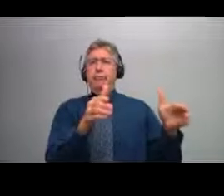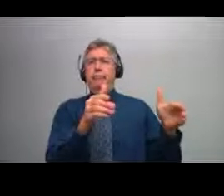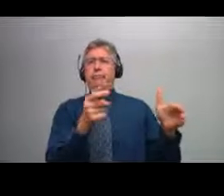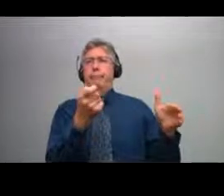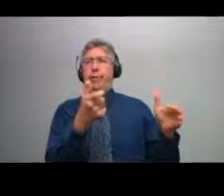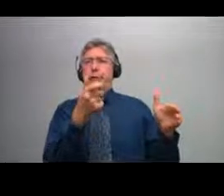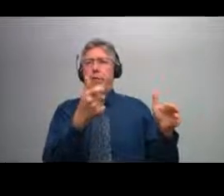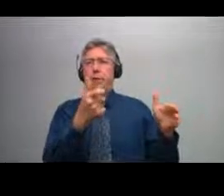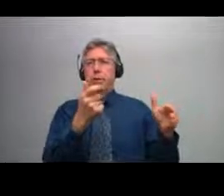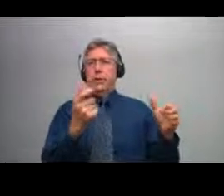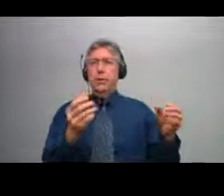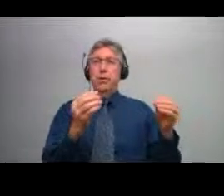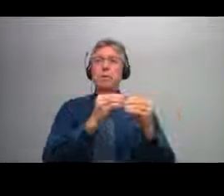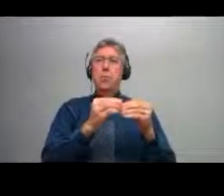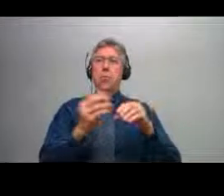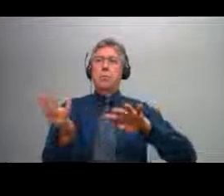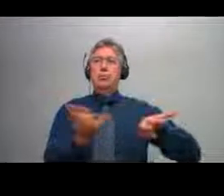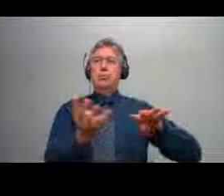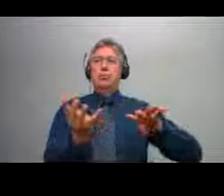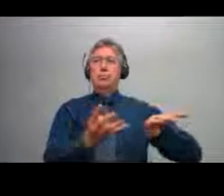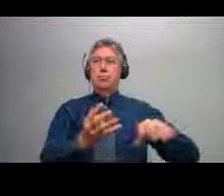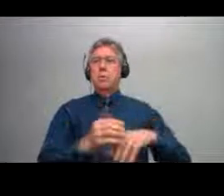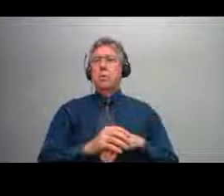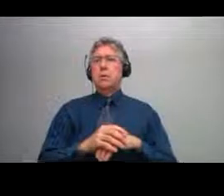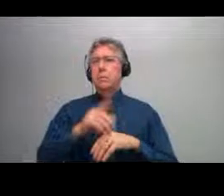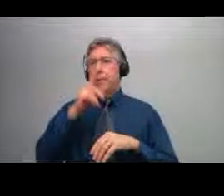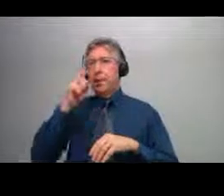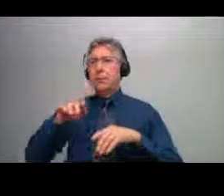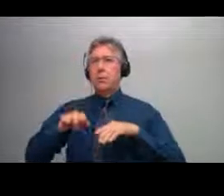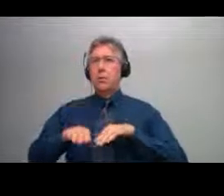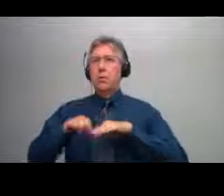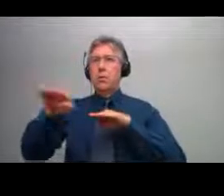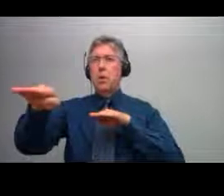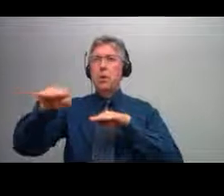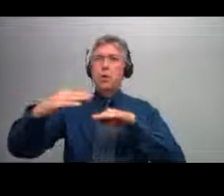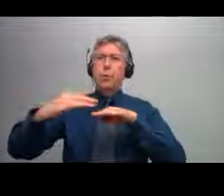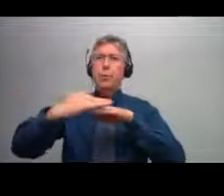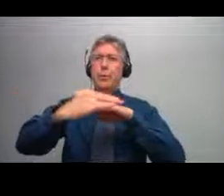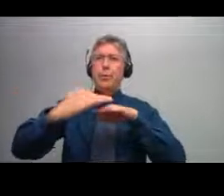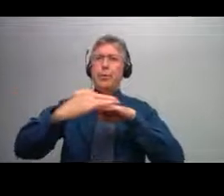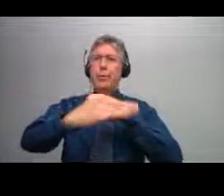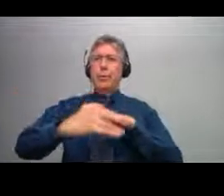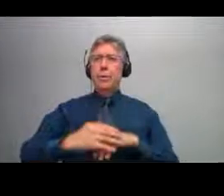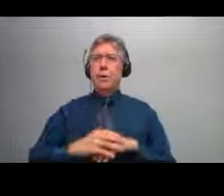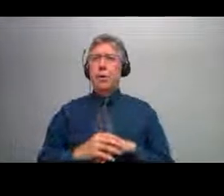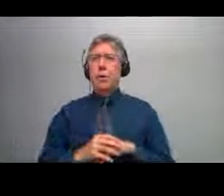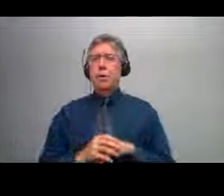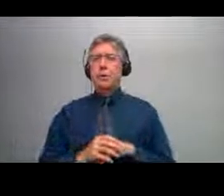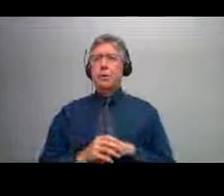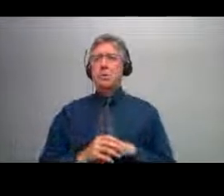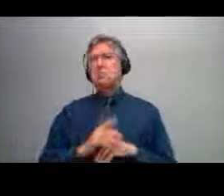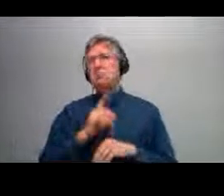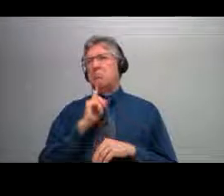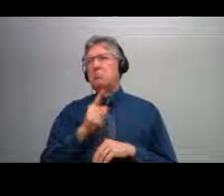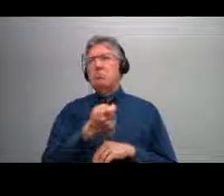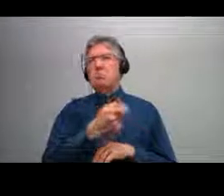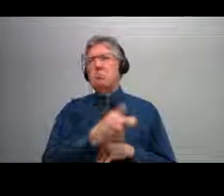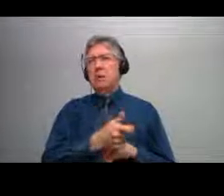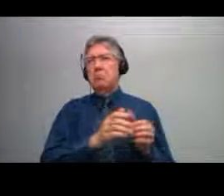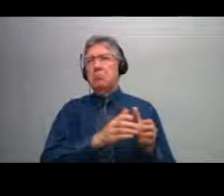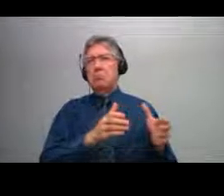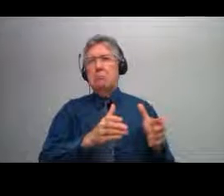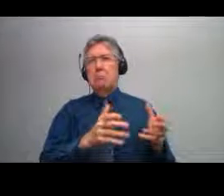accommodate some of the additional pavement that's being put out there. But in general, it's just a small expansion of the pond that's